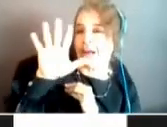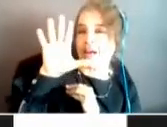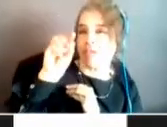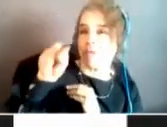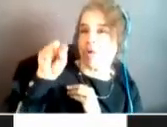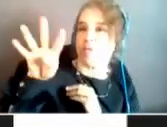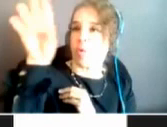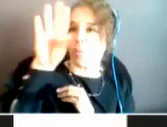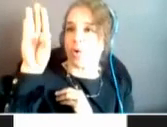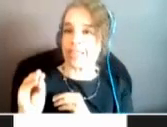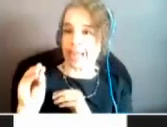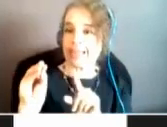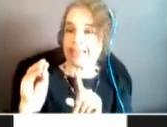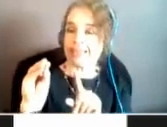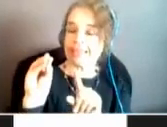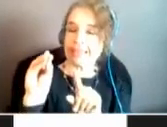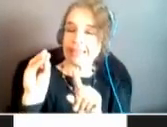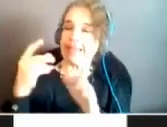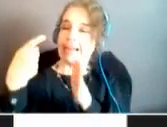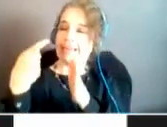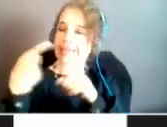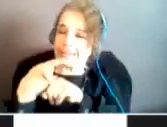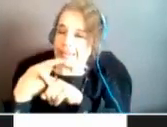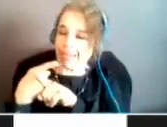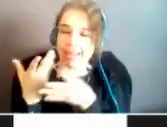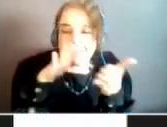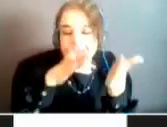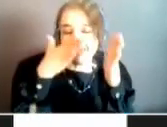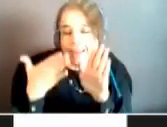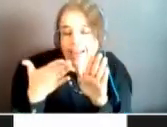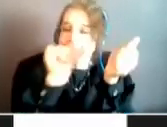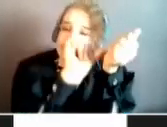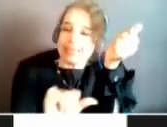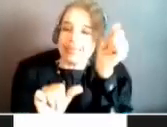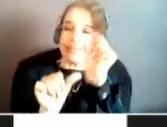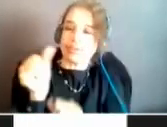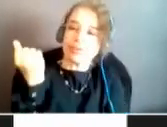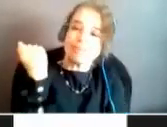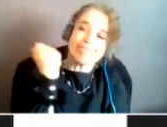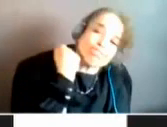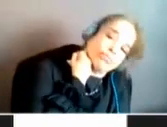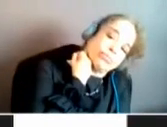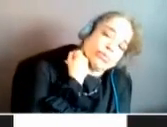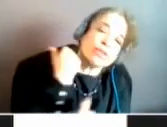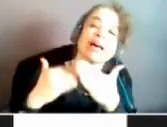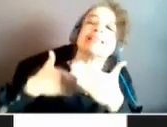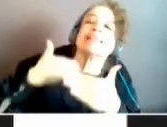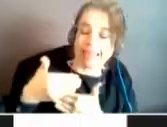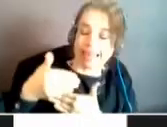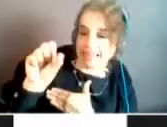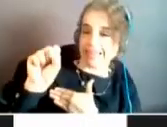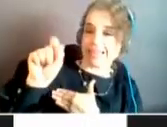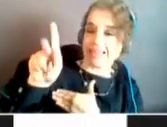50.4% of the causes of death by suicide. Next slide.